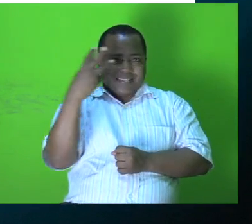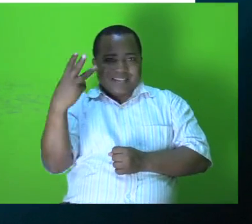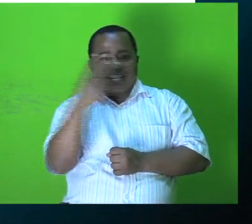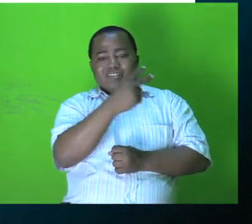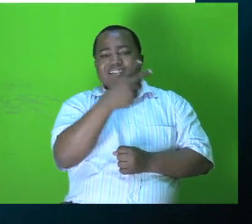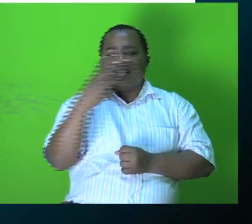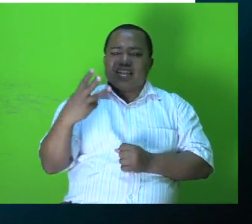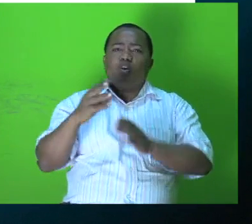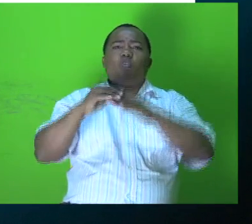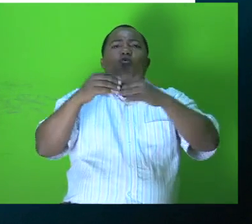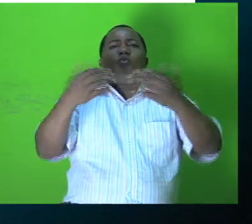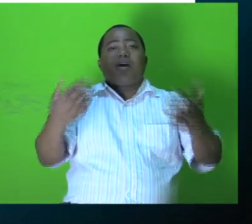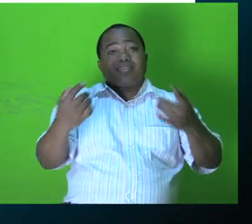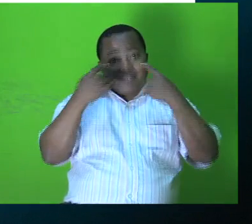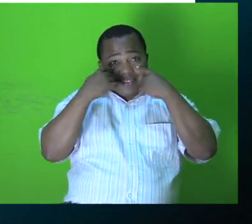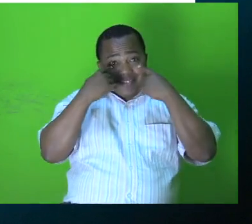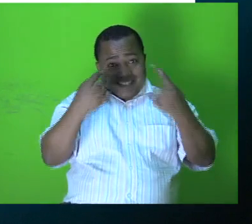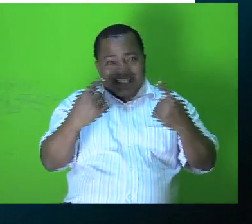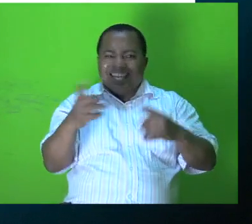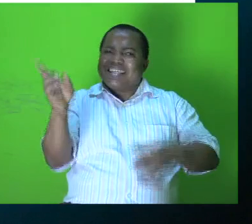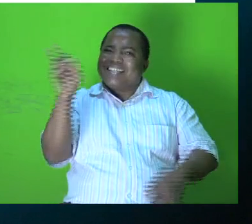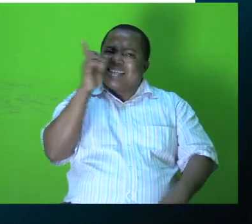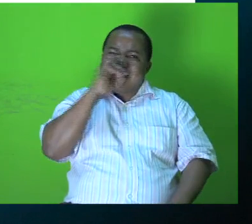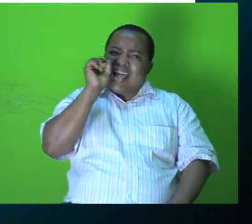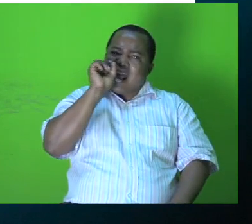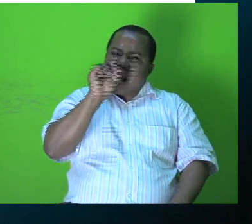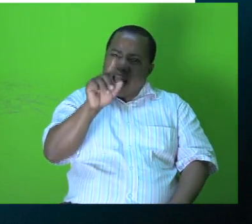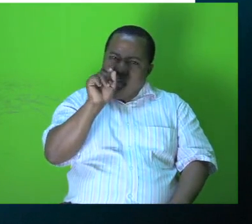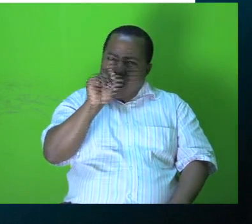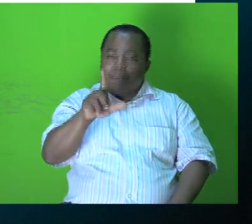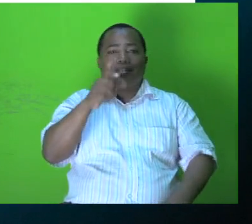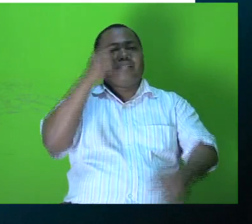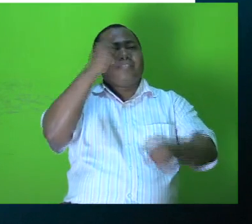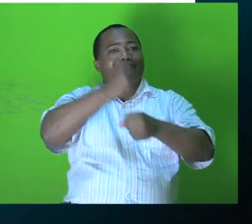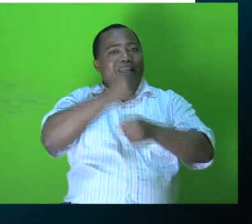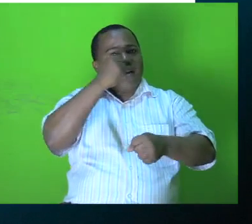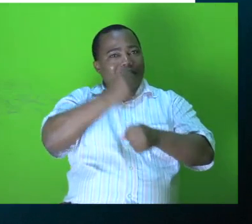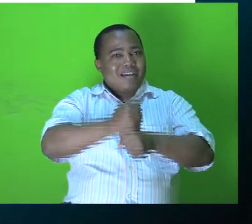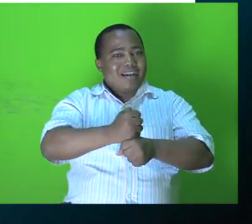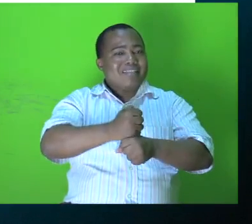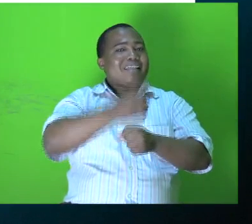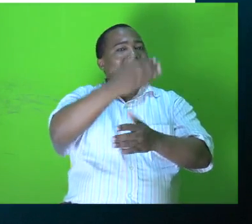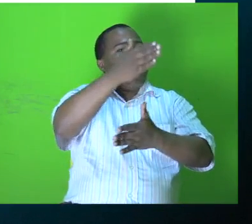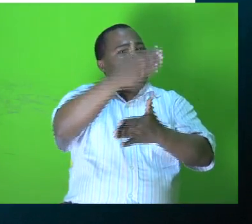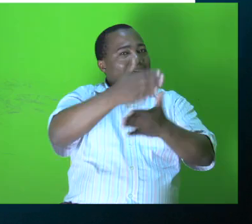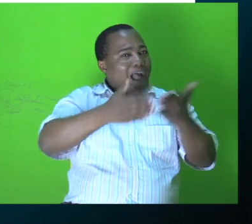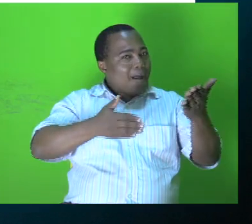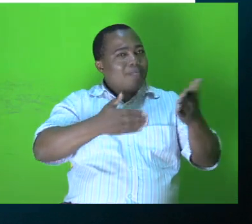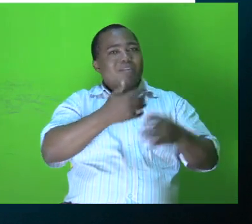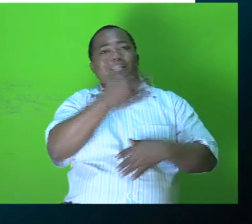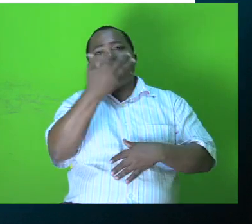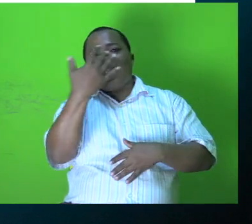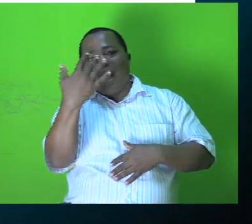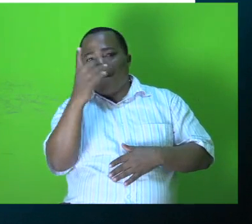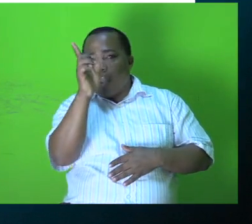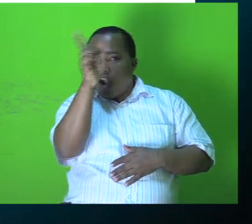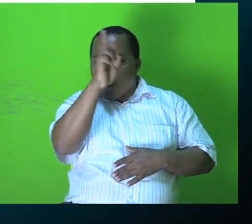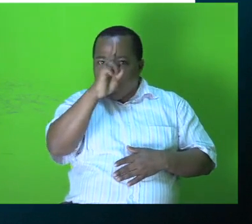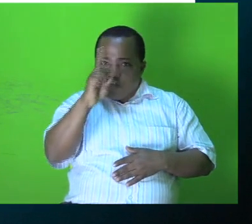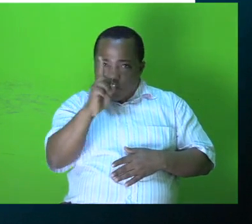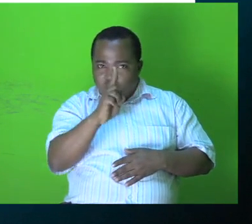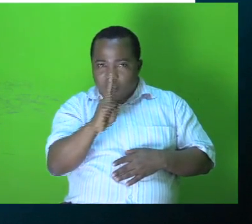what do we see here? Each gamete will possess a haploid number of